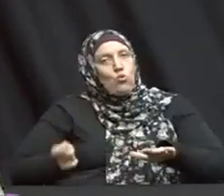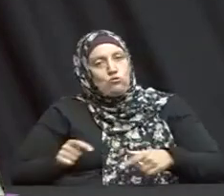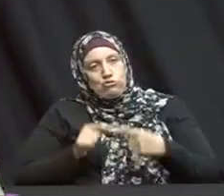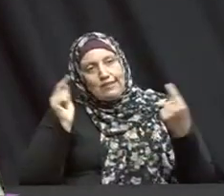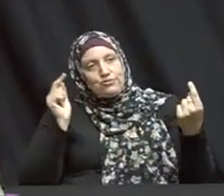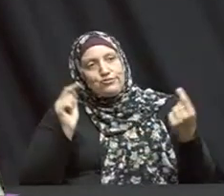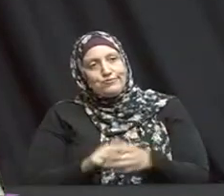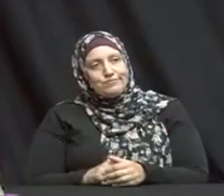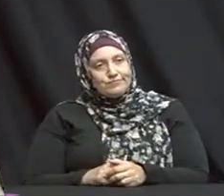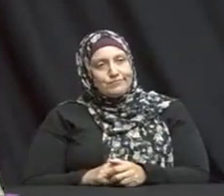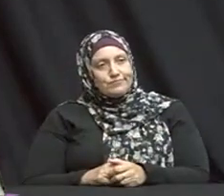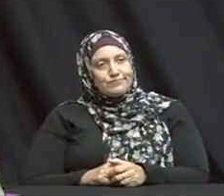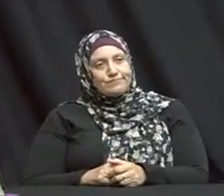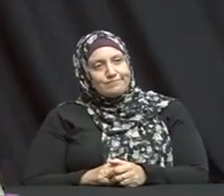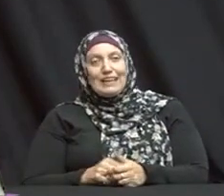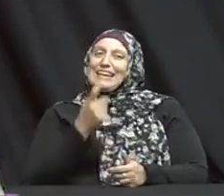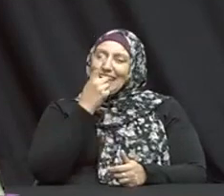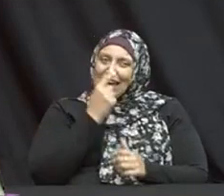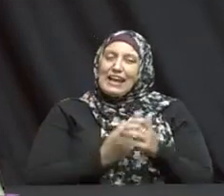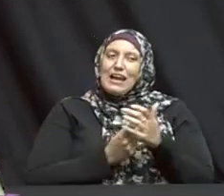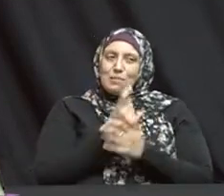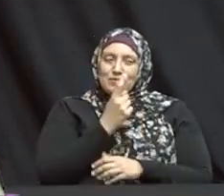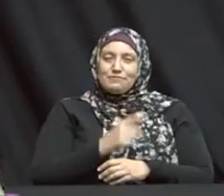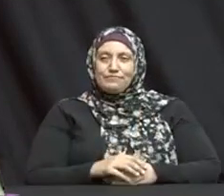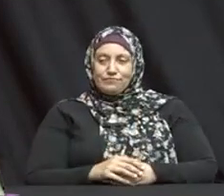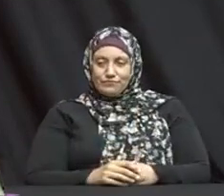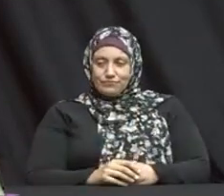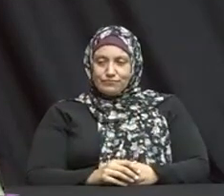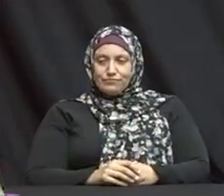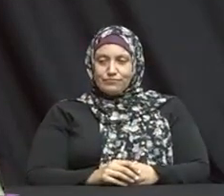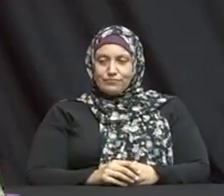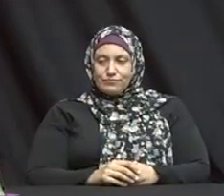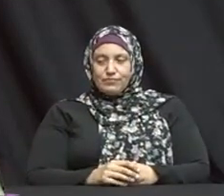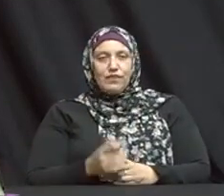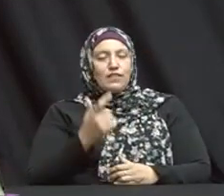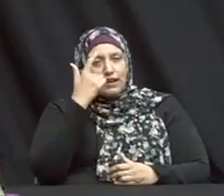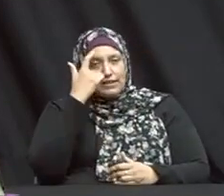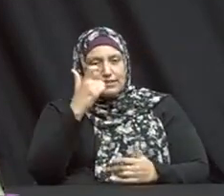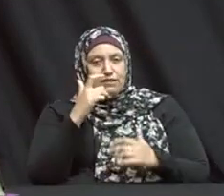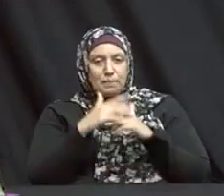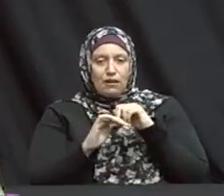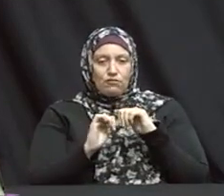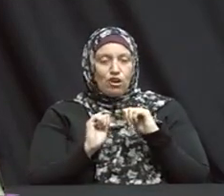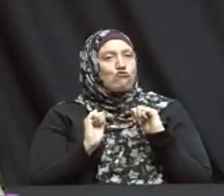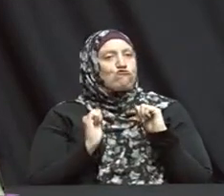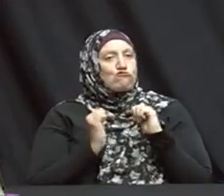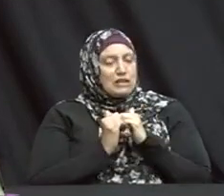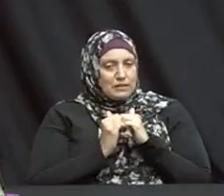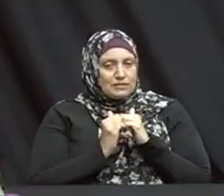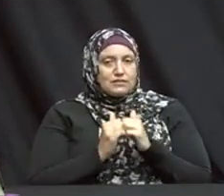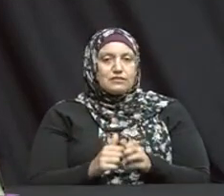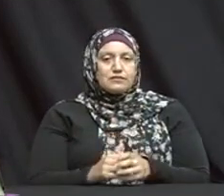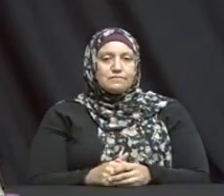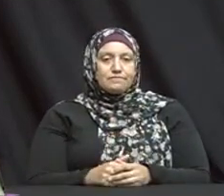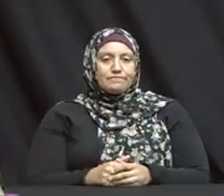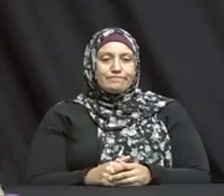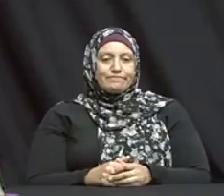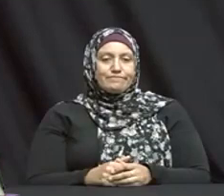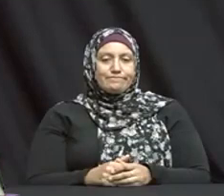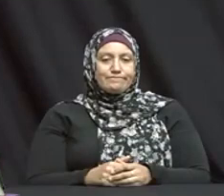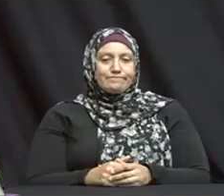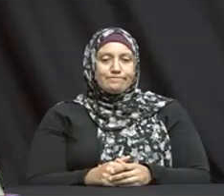forth. The whole concept of agreement really is not relevant if you